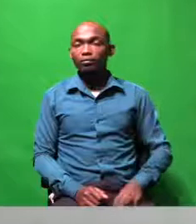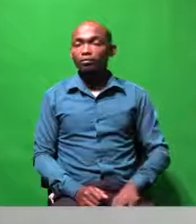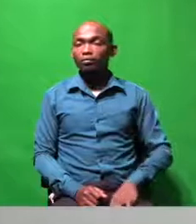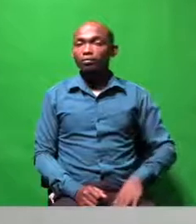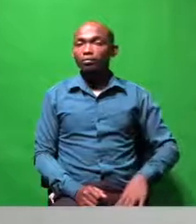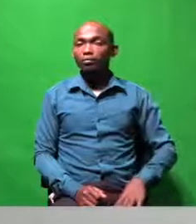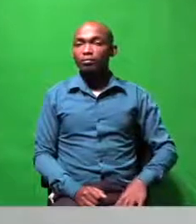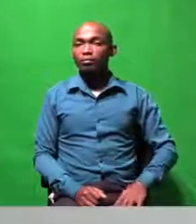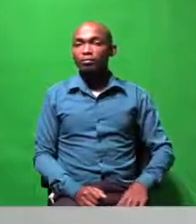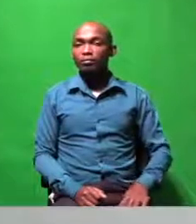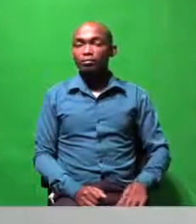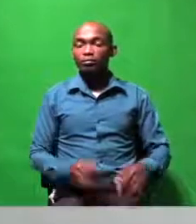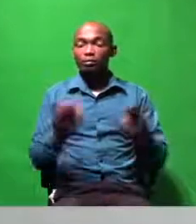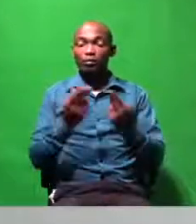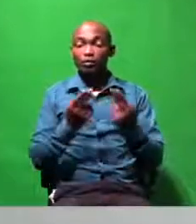the area